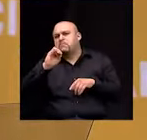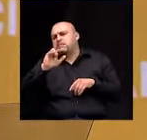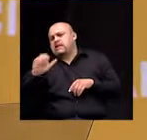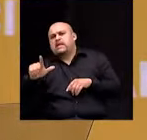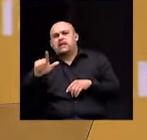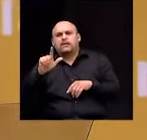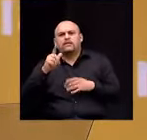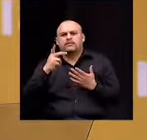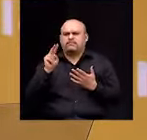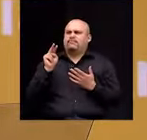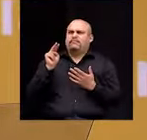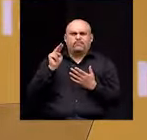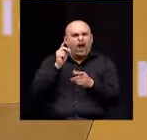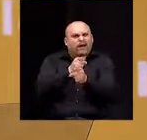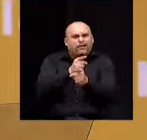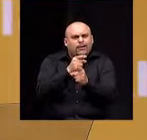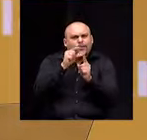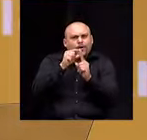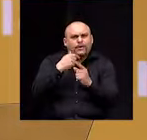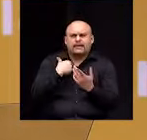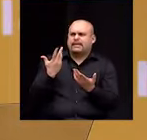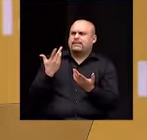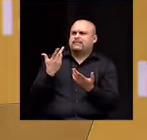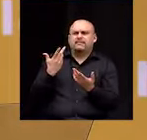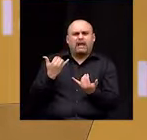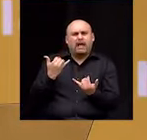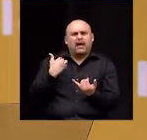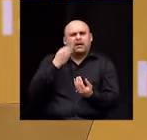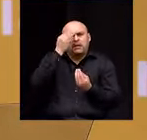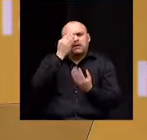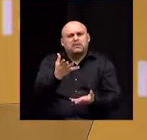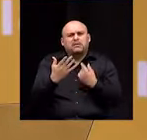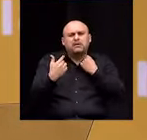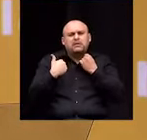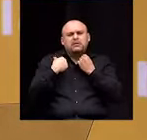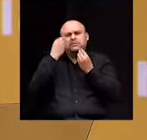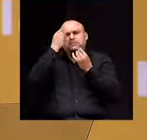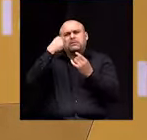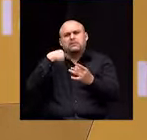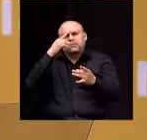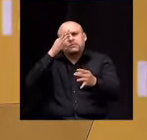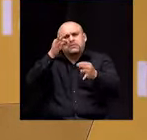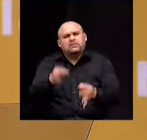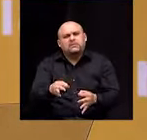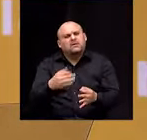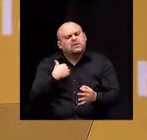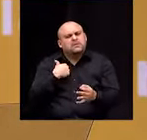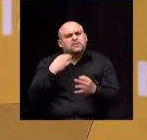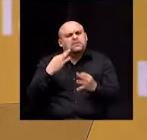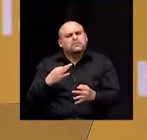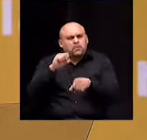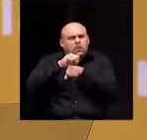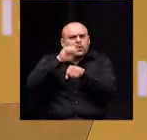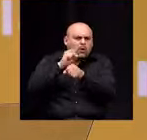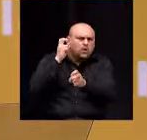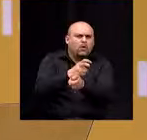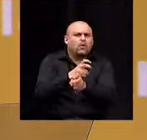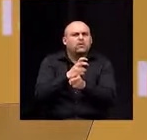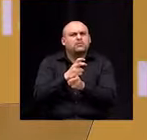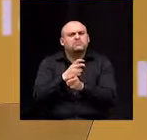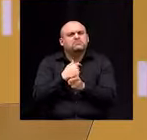Right? So all I have to say is I decided that I was going to work hard. I was